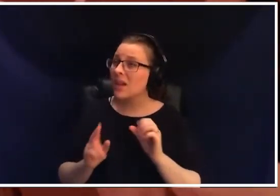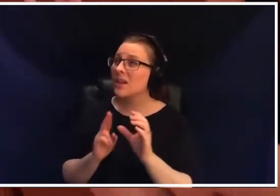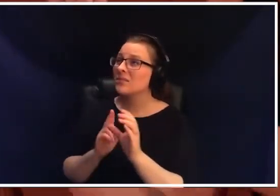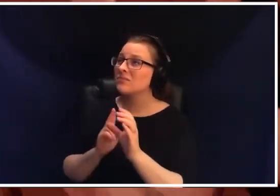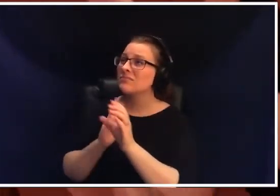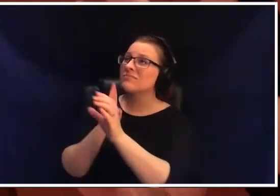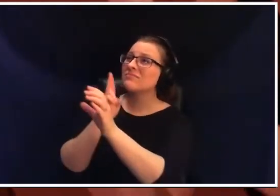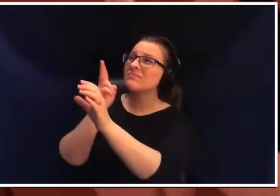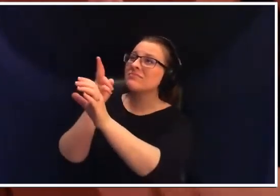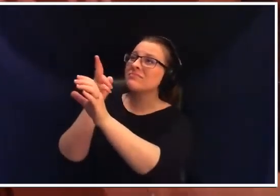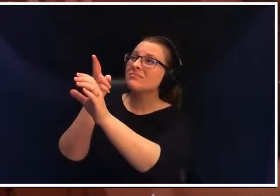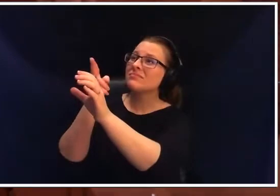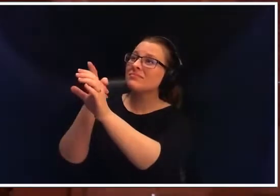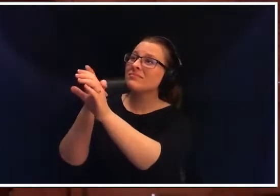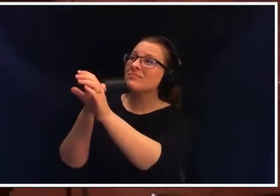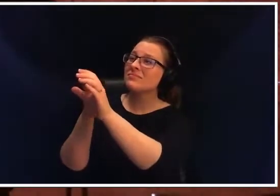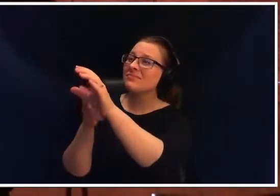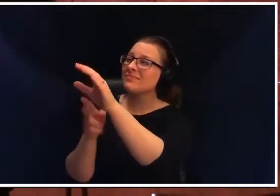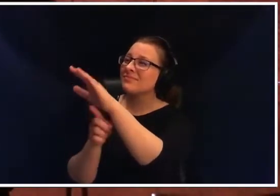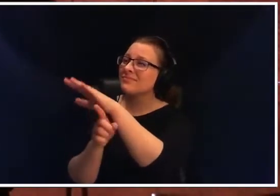can't